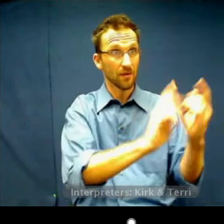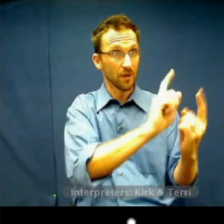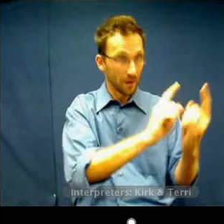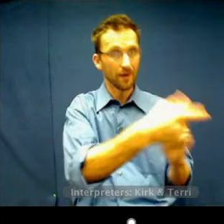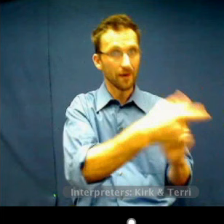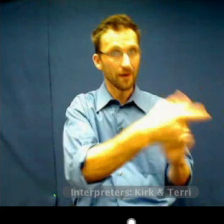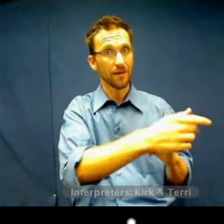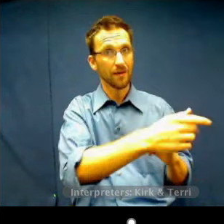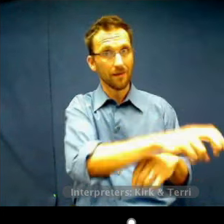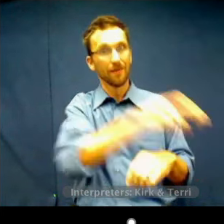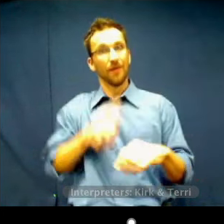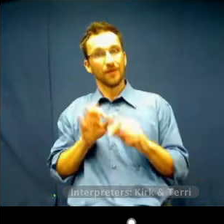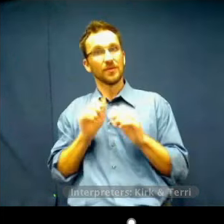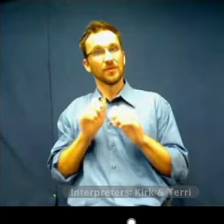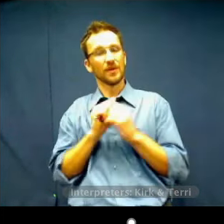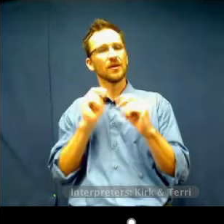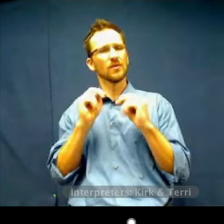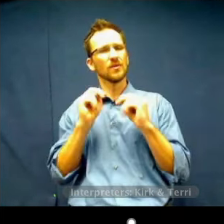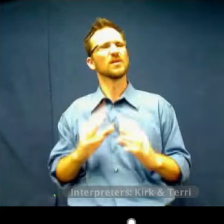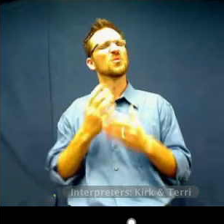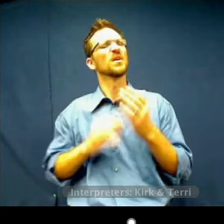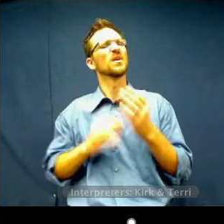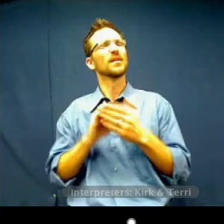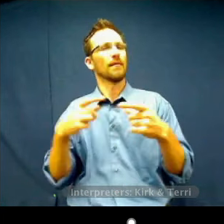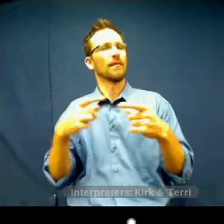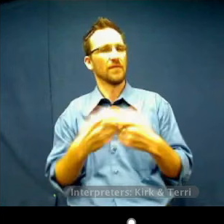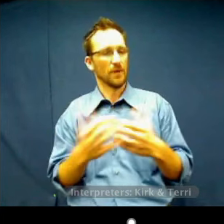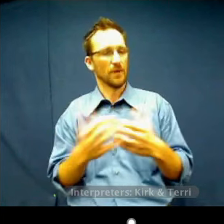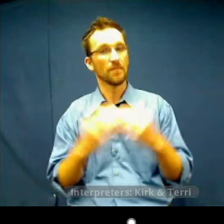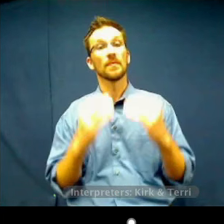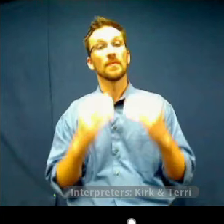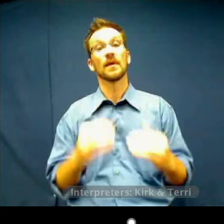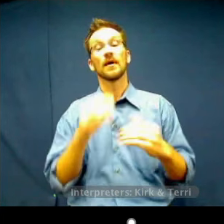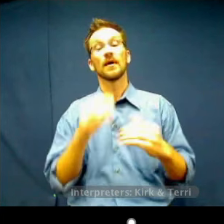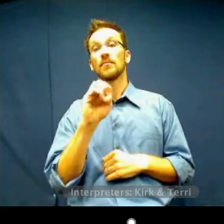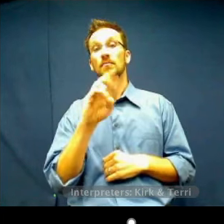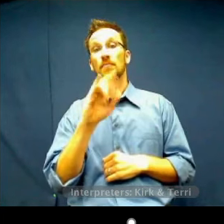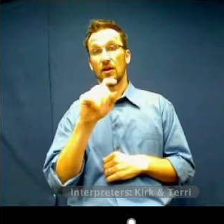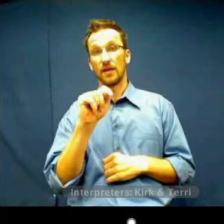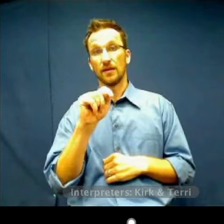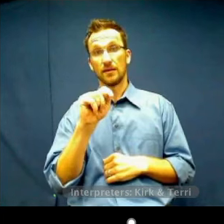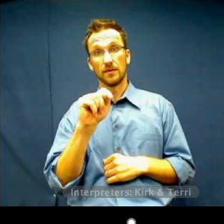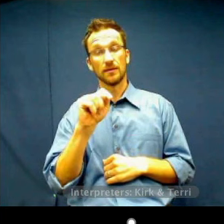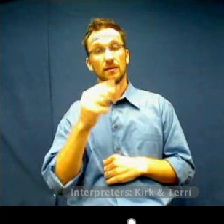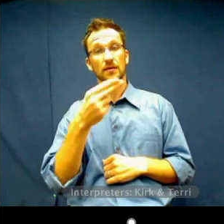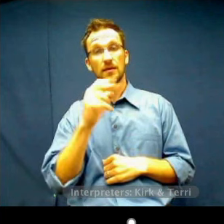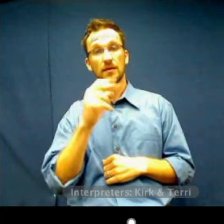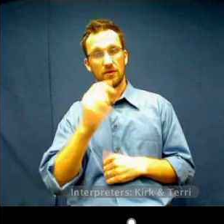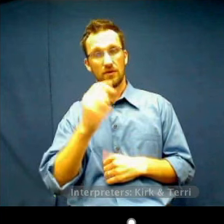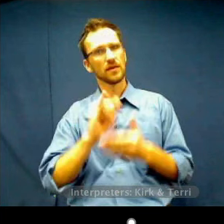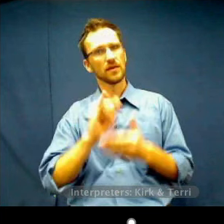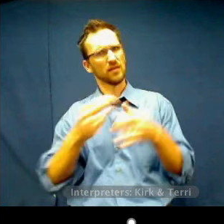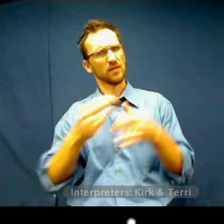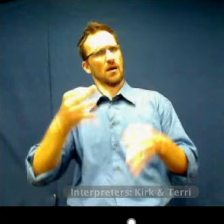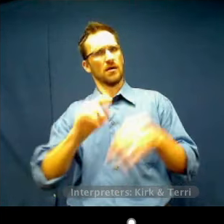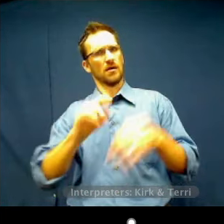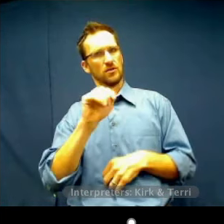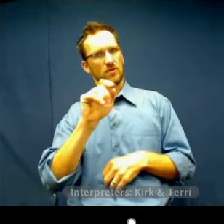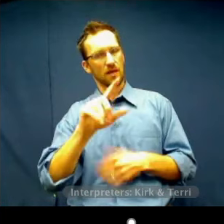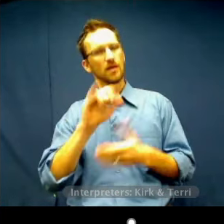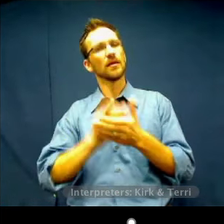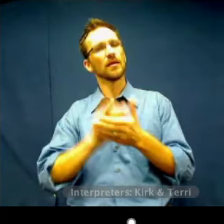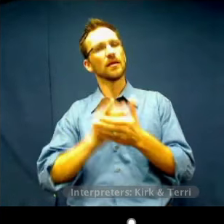And then there's merits hearings, which are trials or any evidentiary hearing where a case